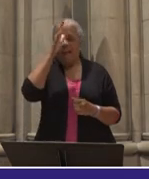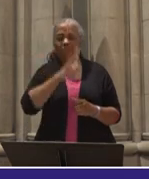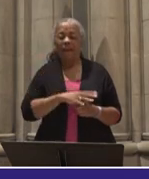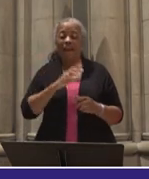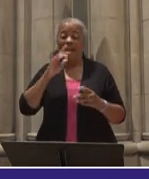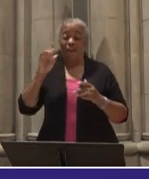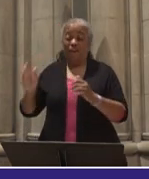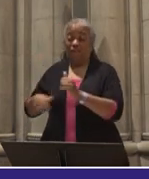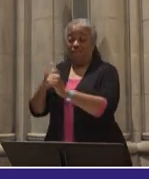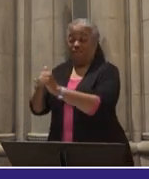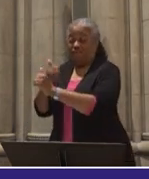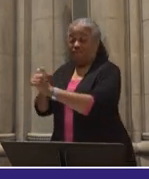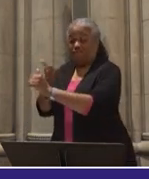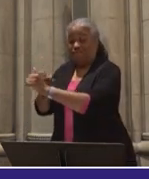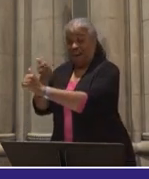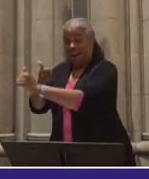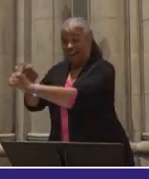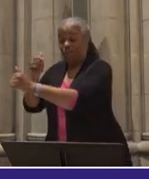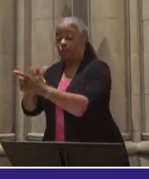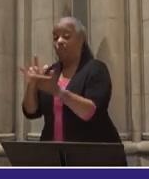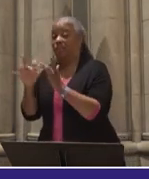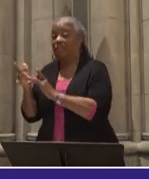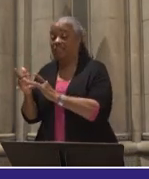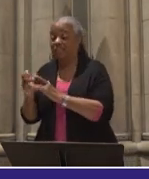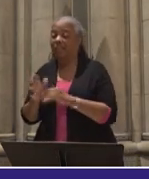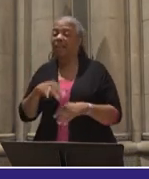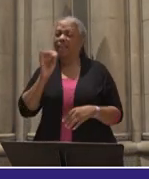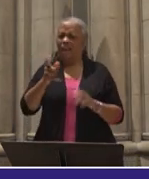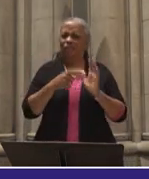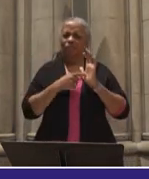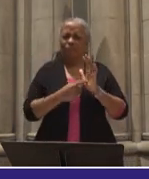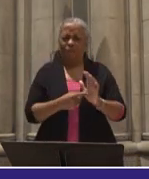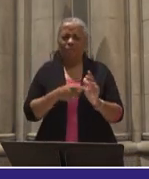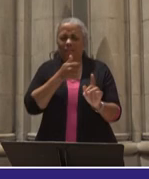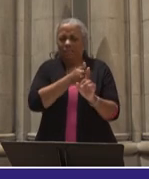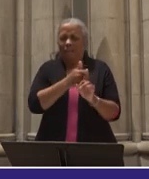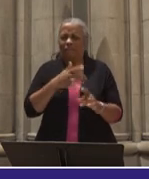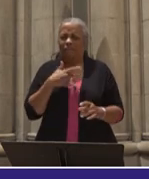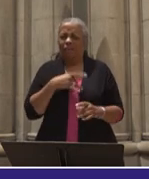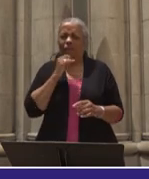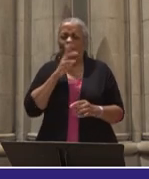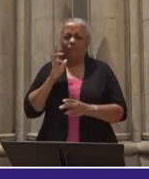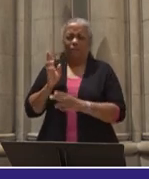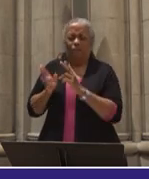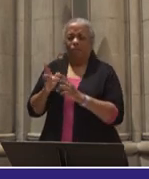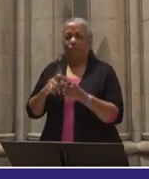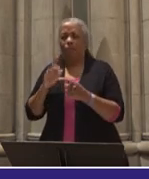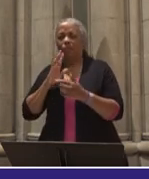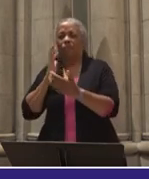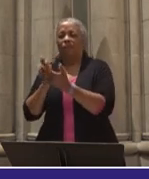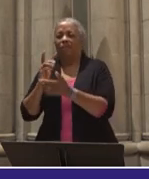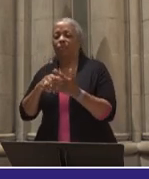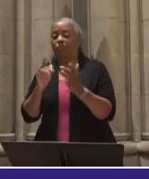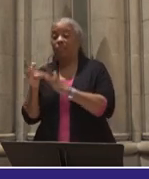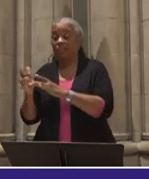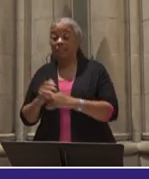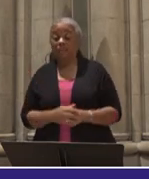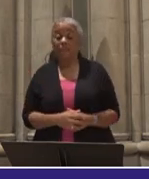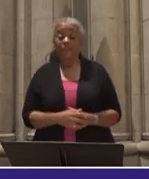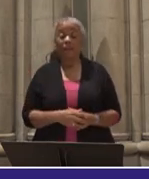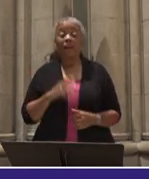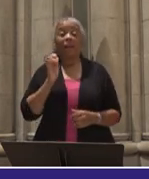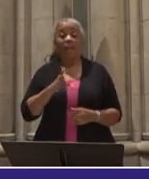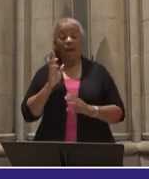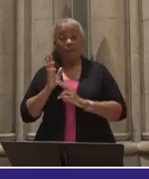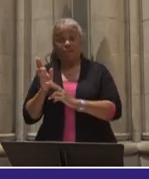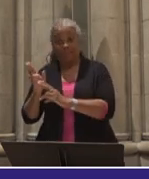ran to Jesus, indicating a certain urgency to get to Jesus. Now, this urgency